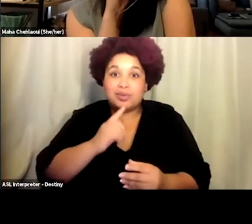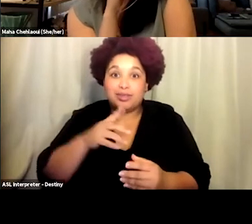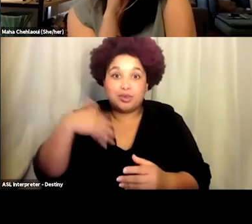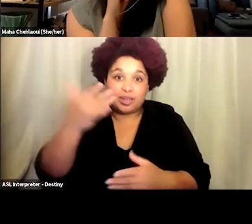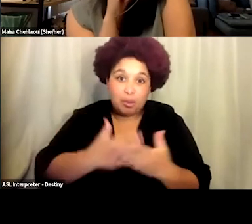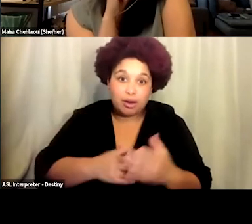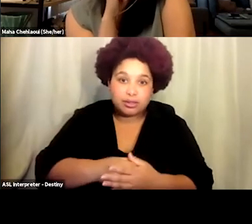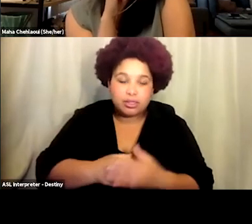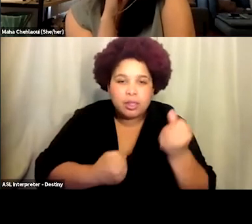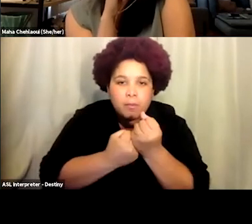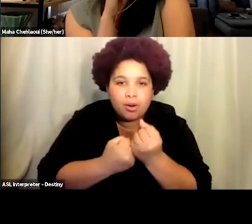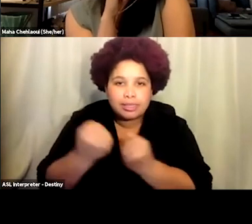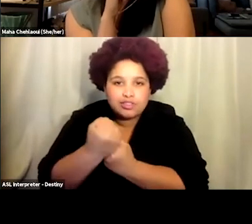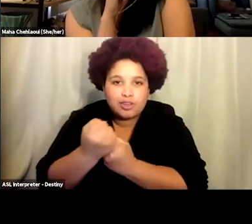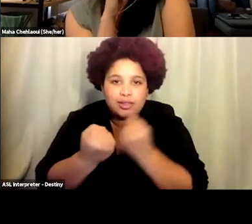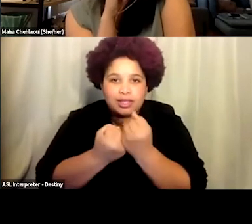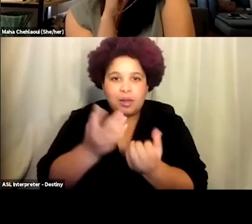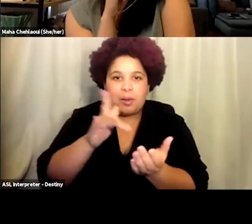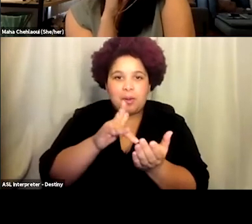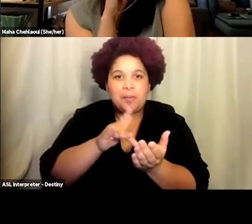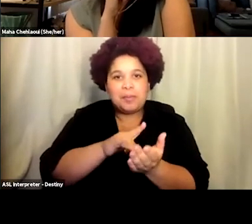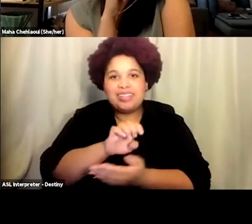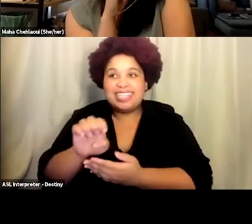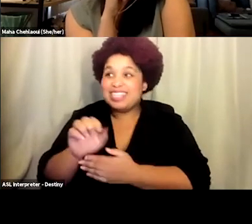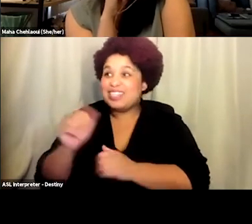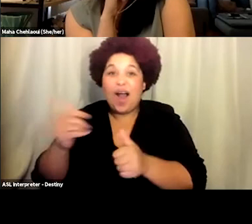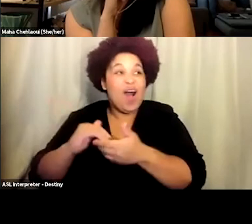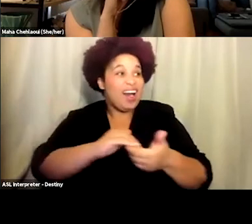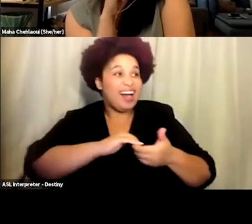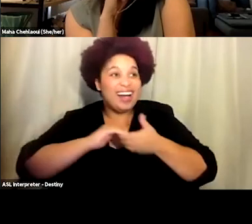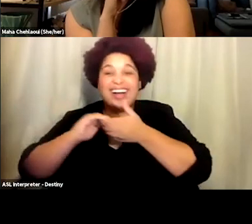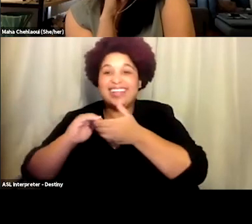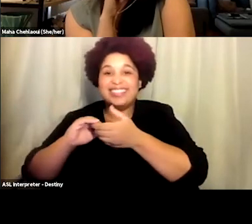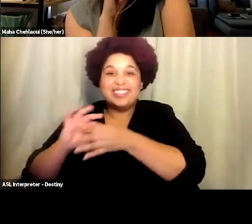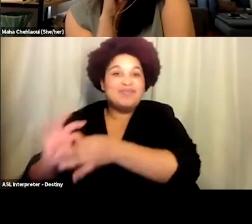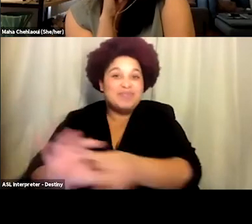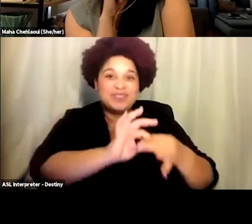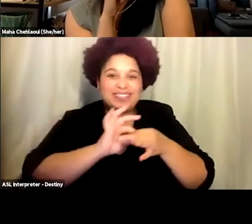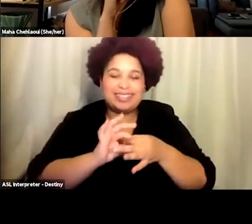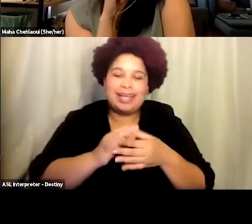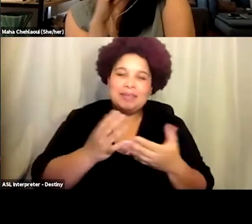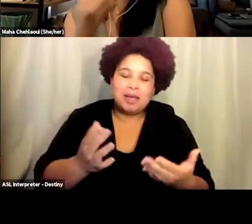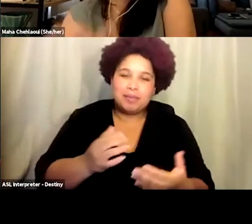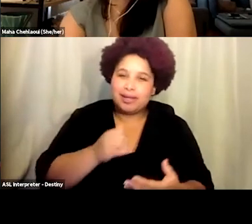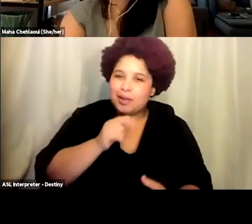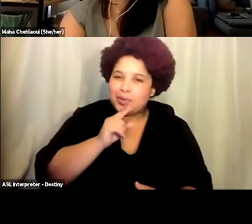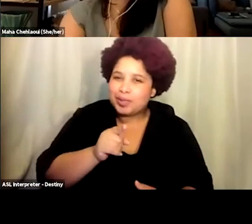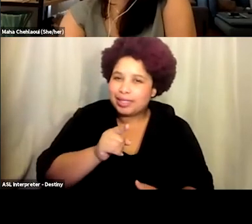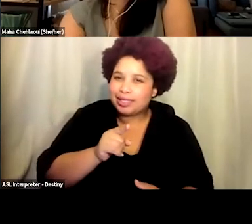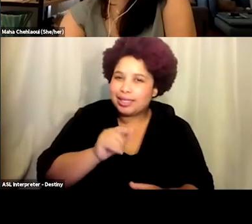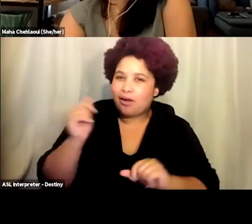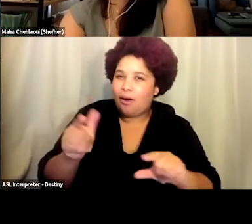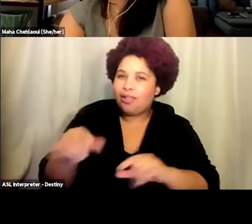Yes. Because the Middle East is not known for everybody getting along swimmingly, but it's not that case in all the other